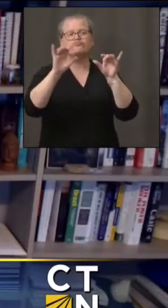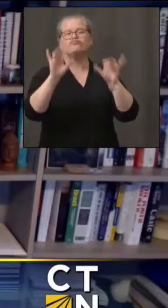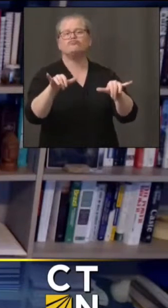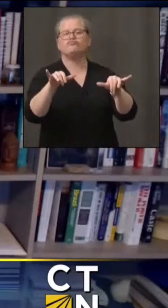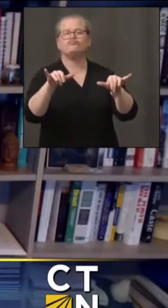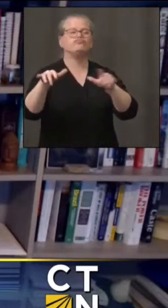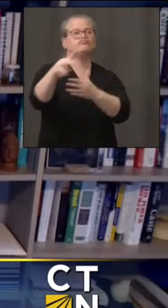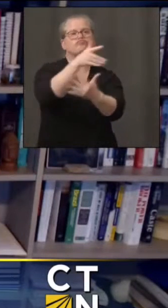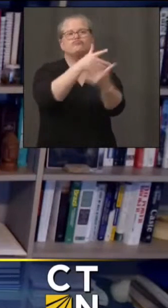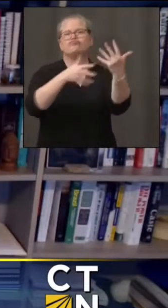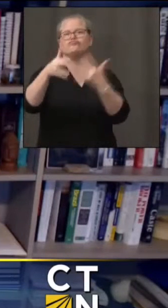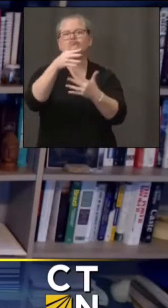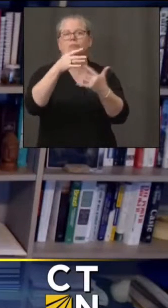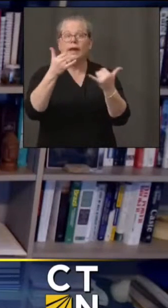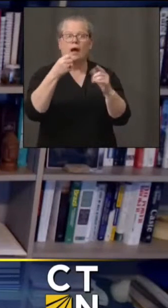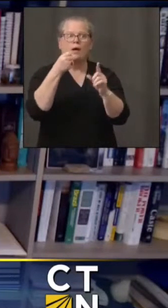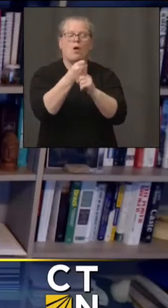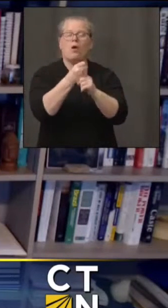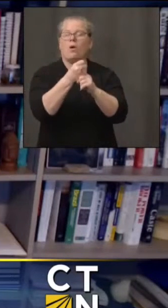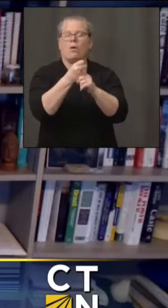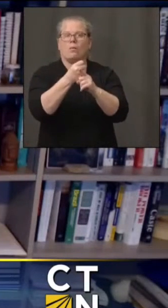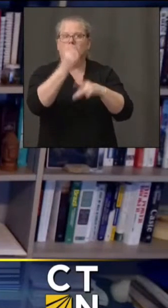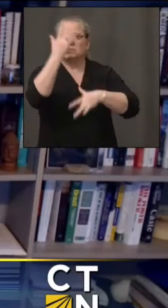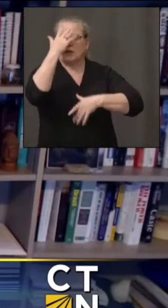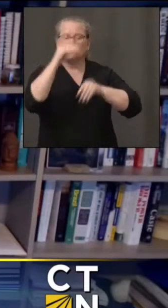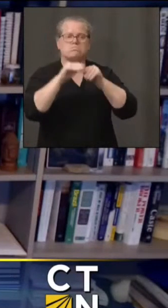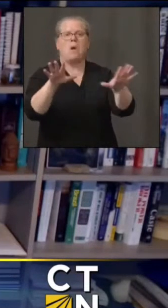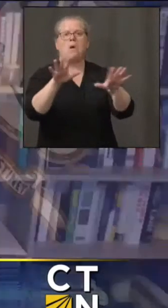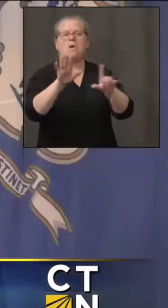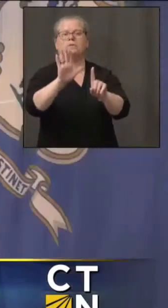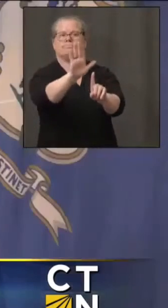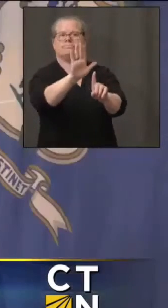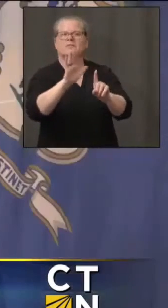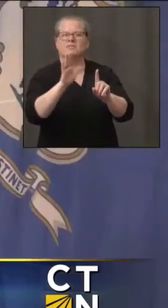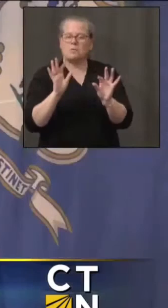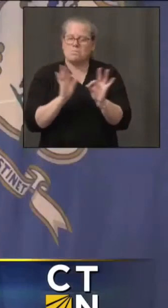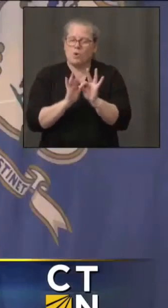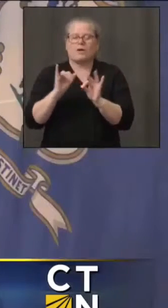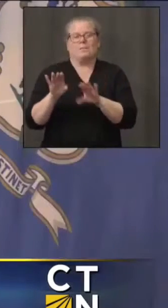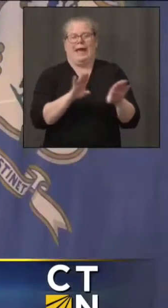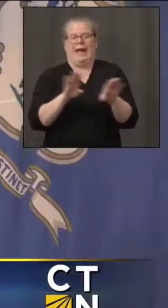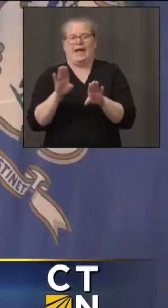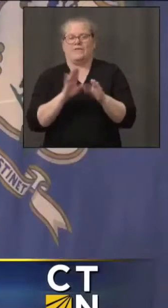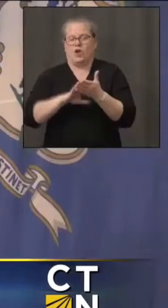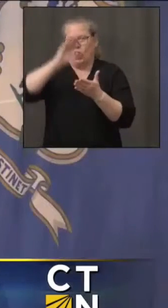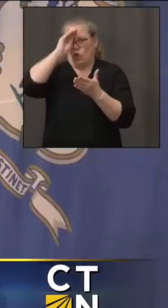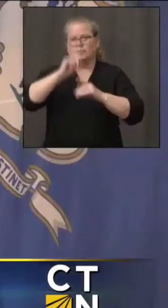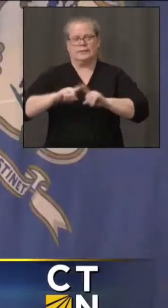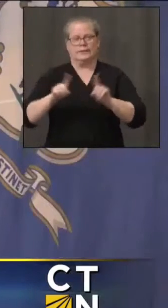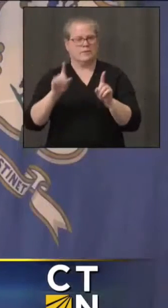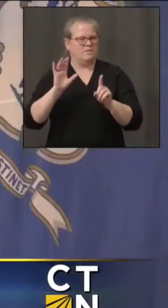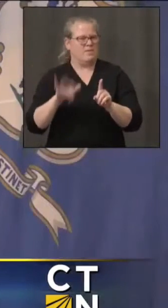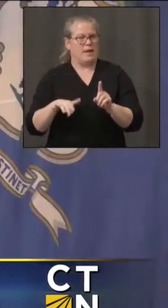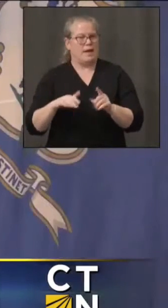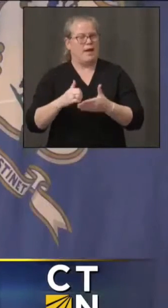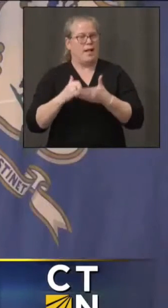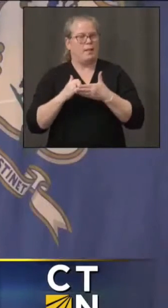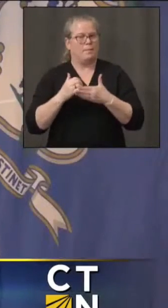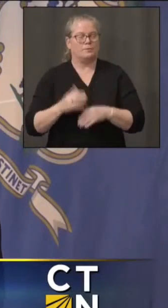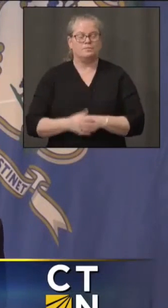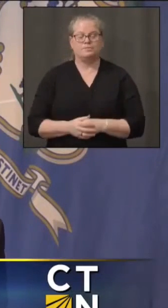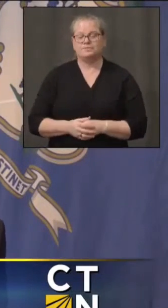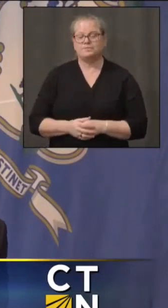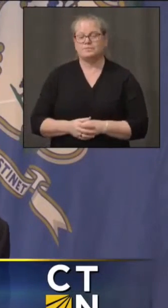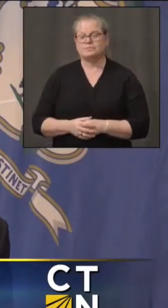surge. The only thing I'd add to what Dr. Coe said, I was talking to Governor John Bel Edwards from Louisiana, a state